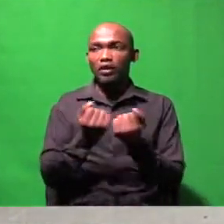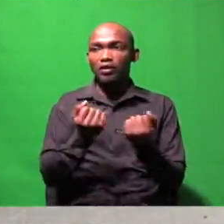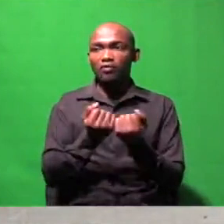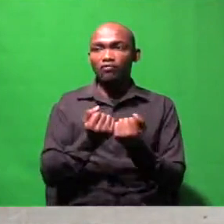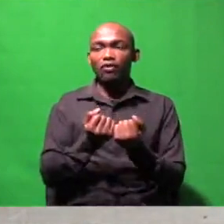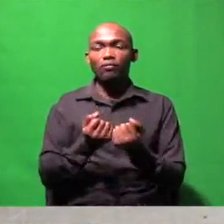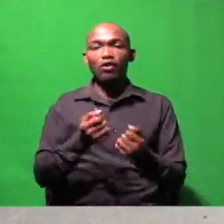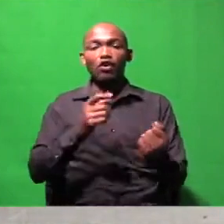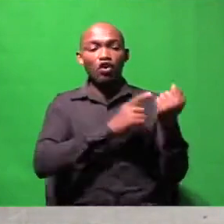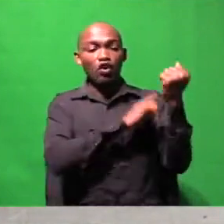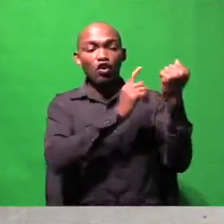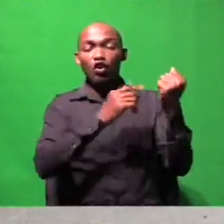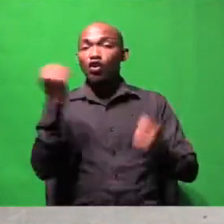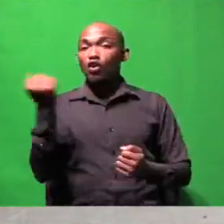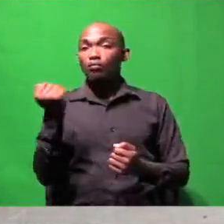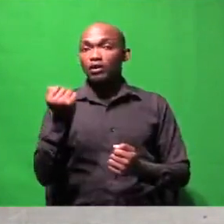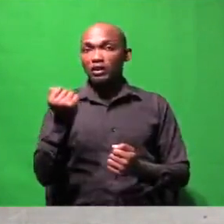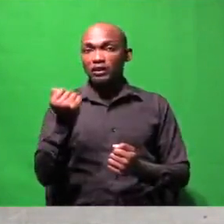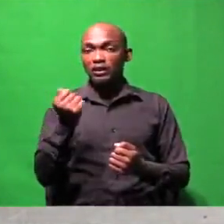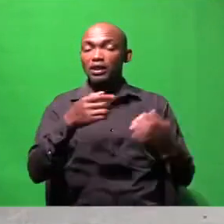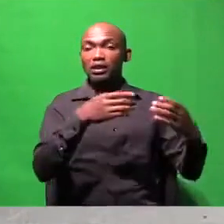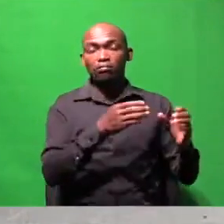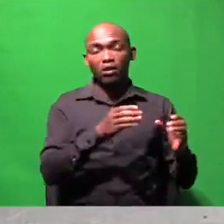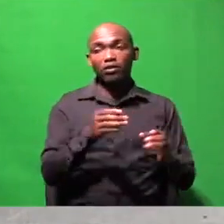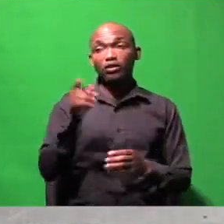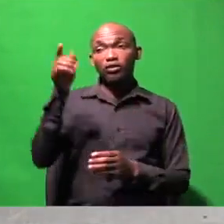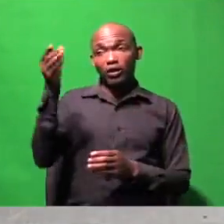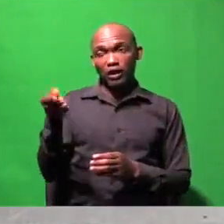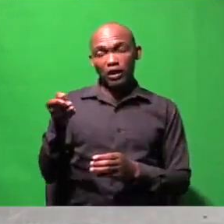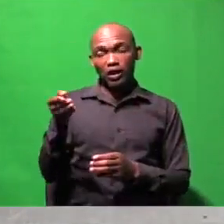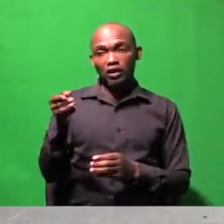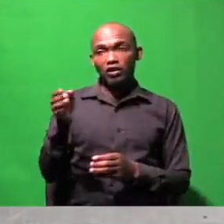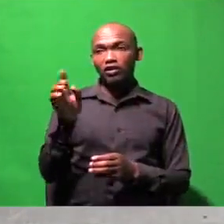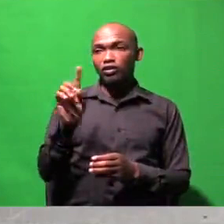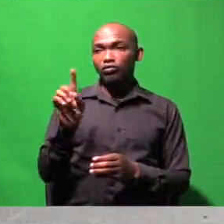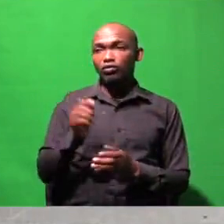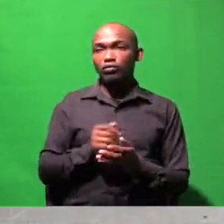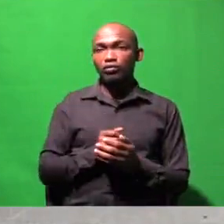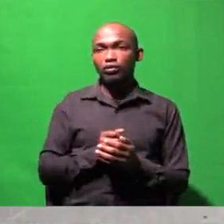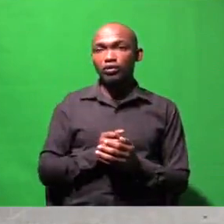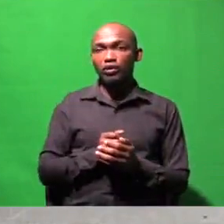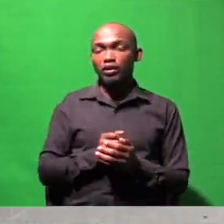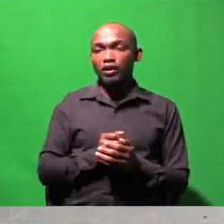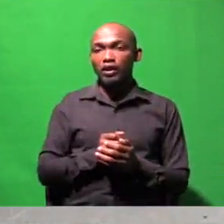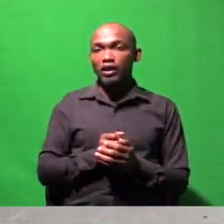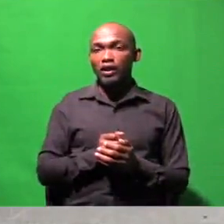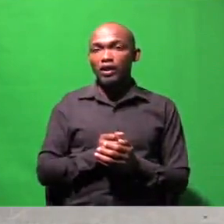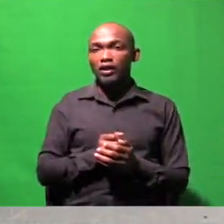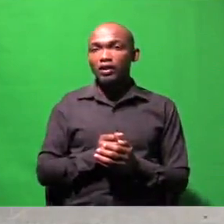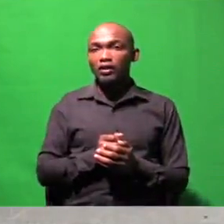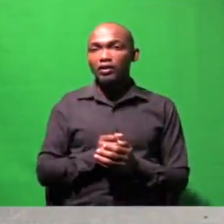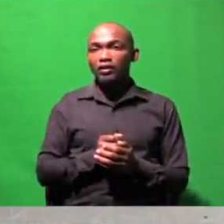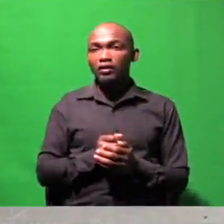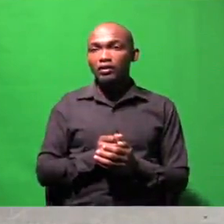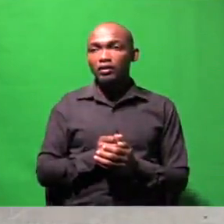Is it? Yes, no. No. Atom can neither be created nor